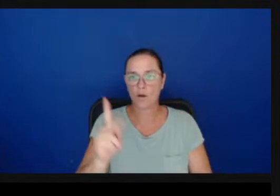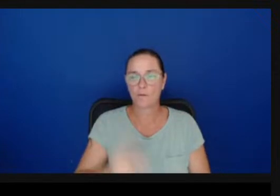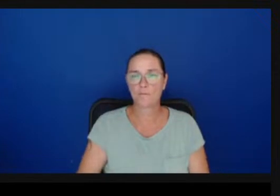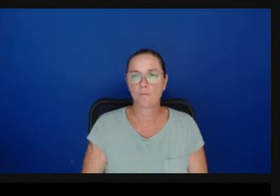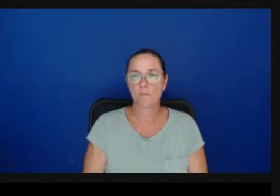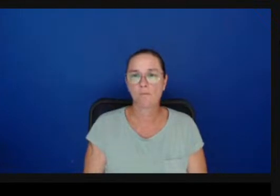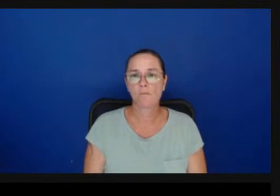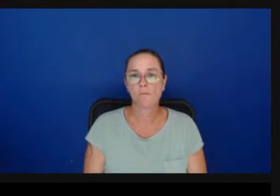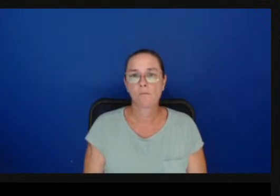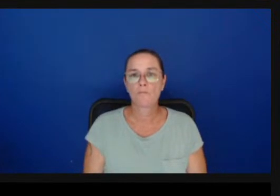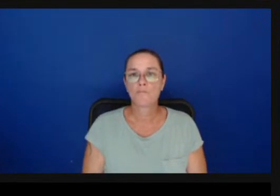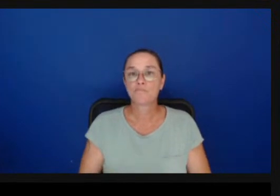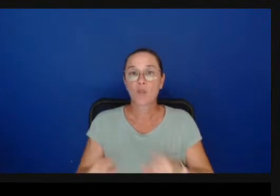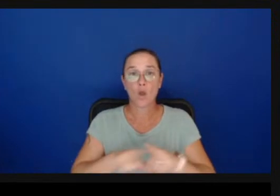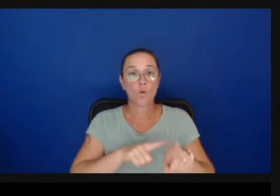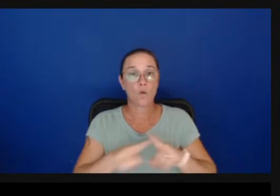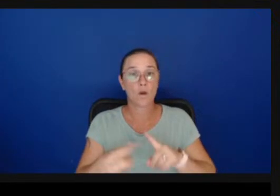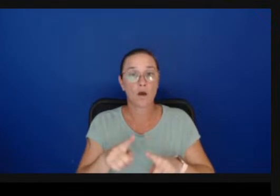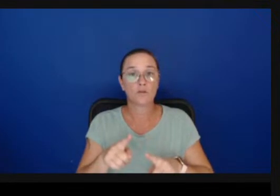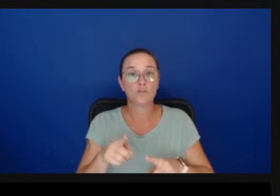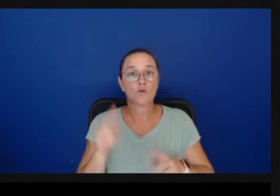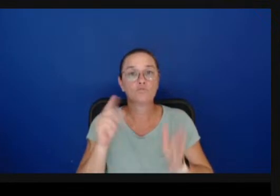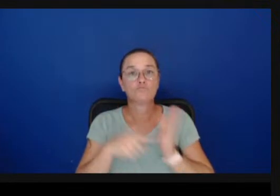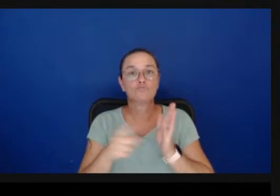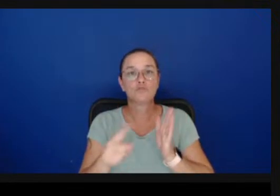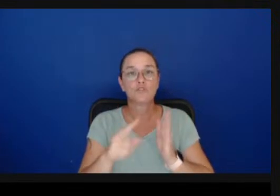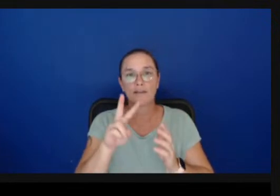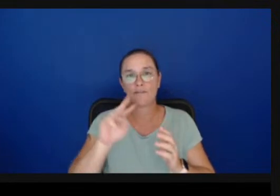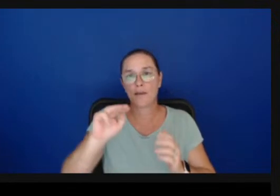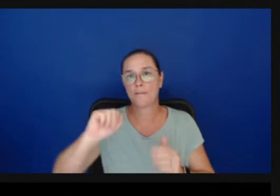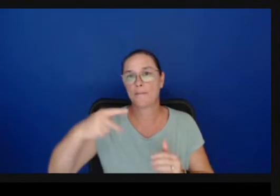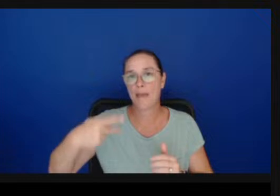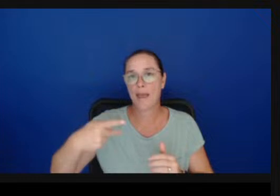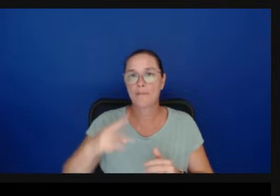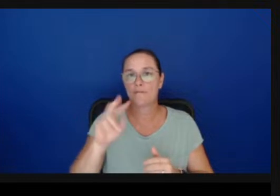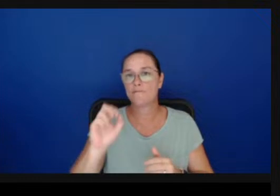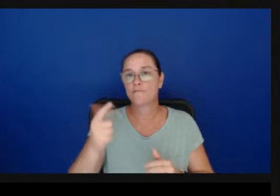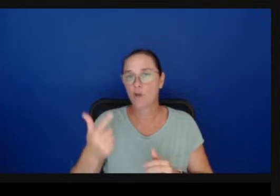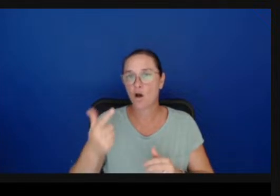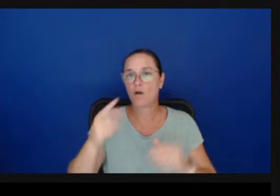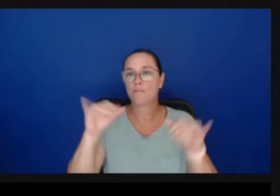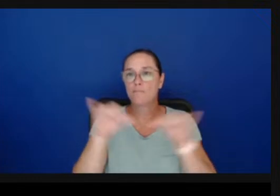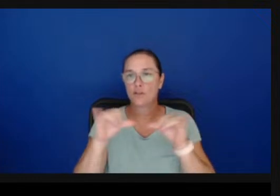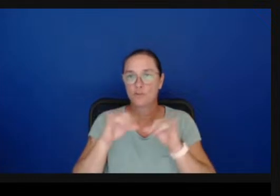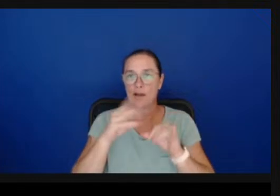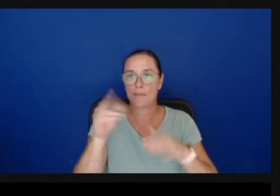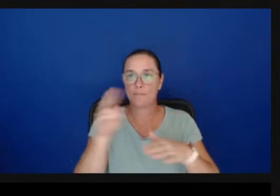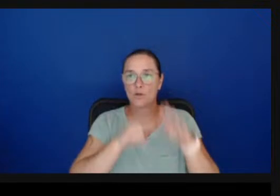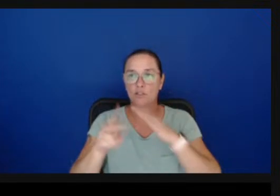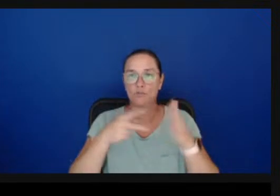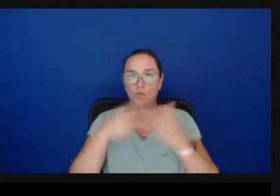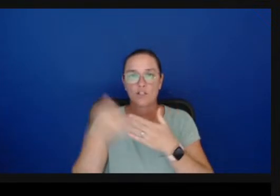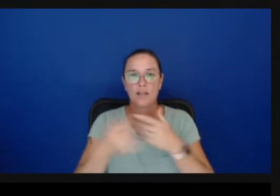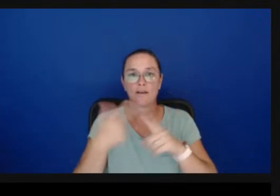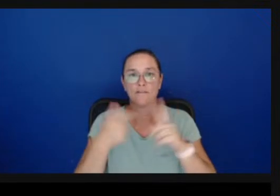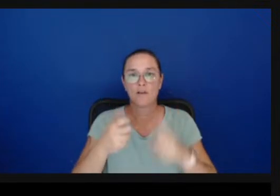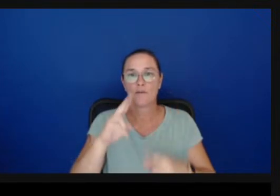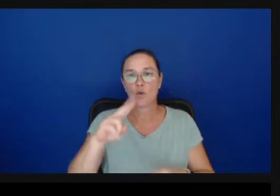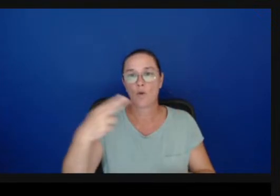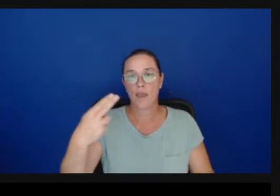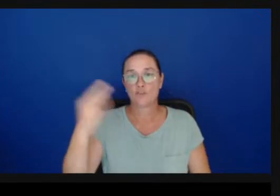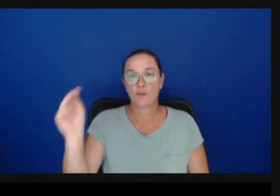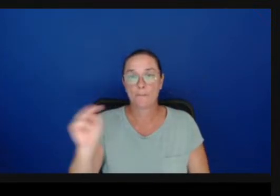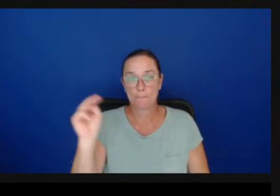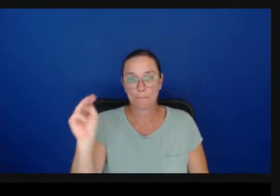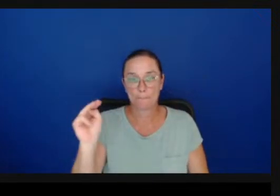We also like to check in on the VMAP, Vog Measurement and Prediction Project forecast from the University of Hawaii at Manoa.